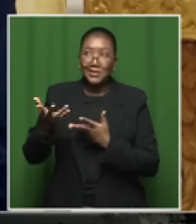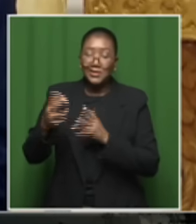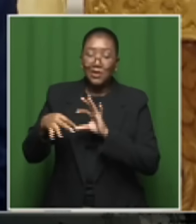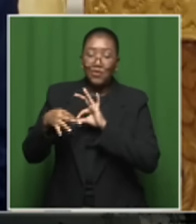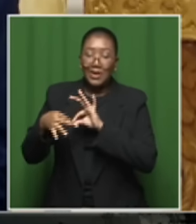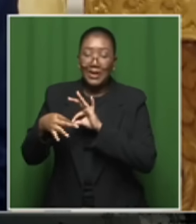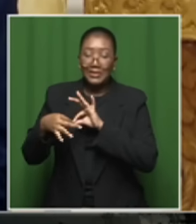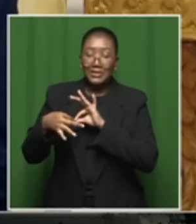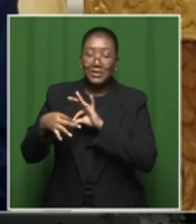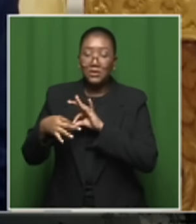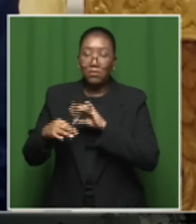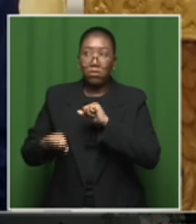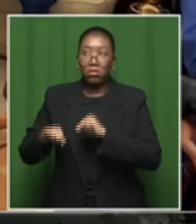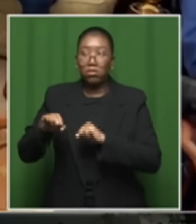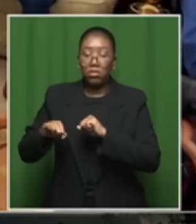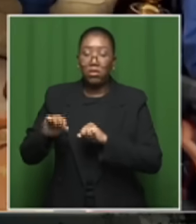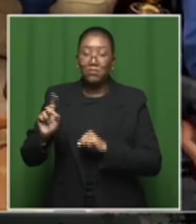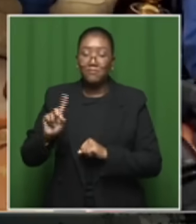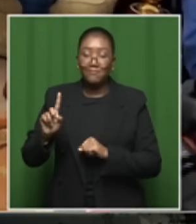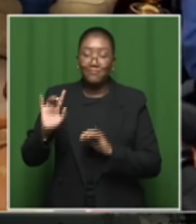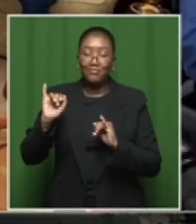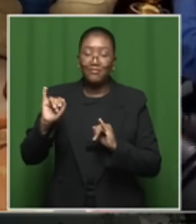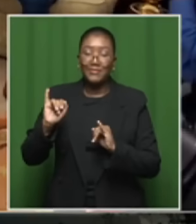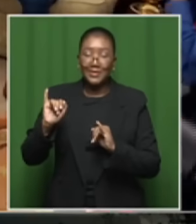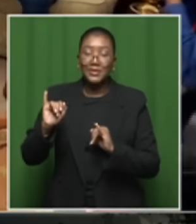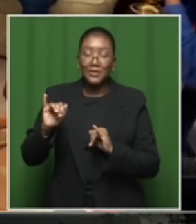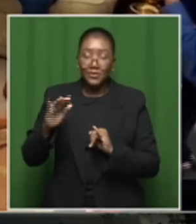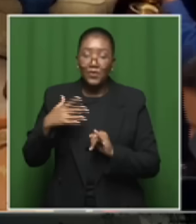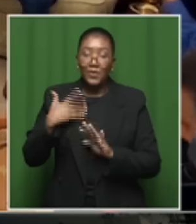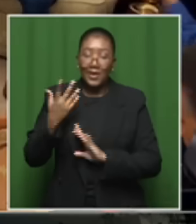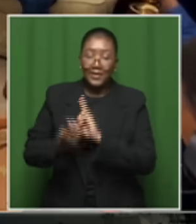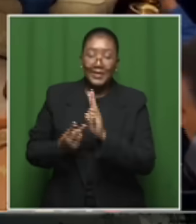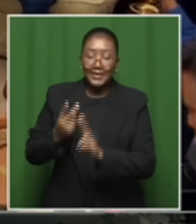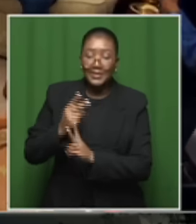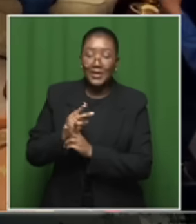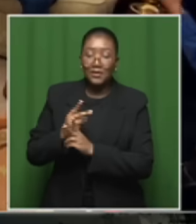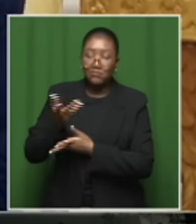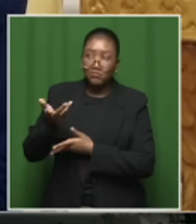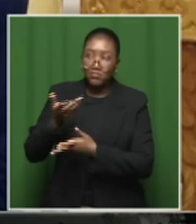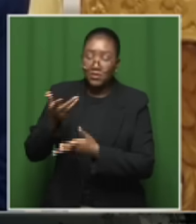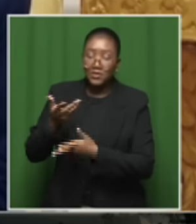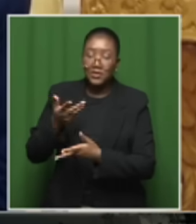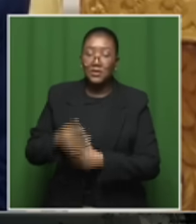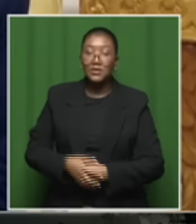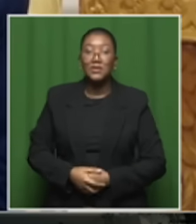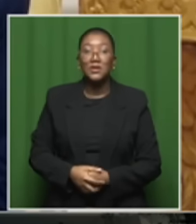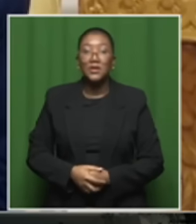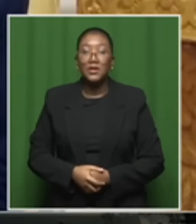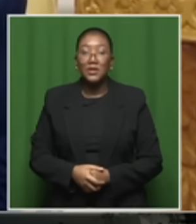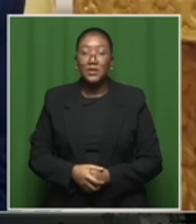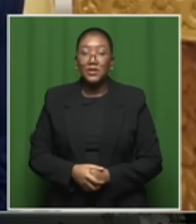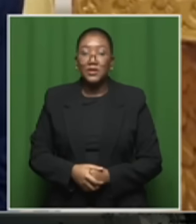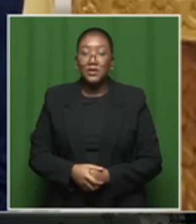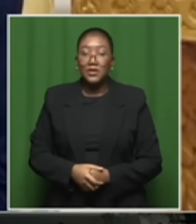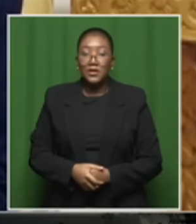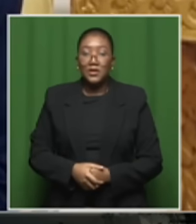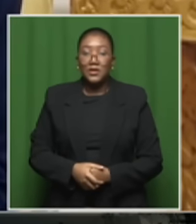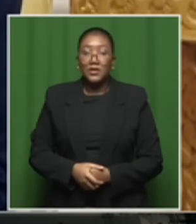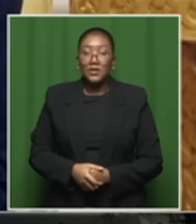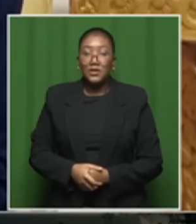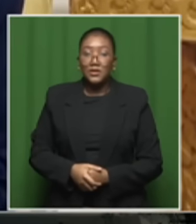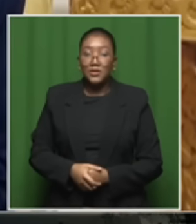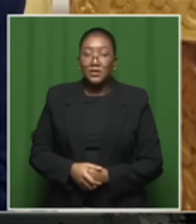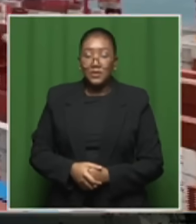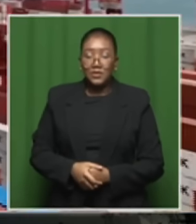a restart in terms of how you communicate so that the Americans are happy. And these issues of